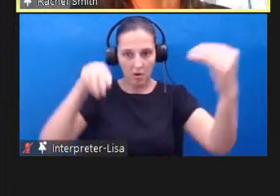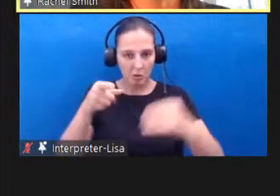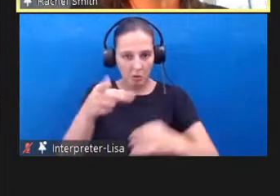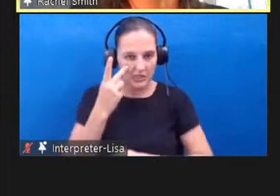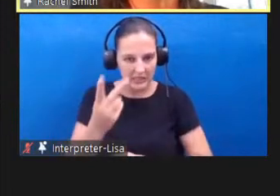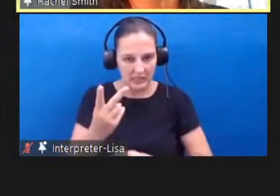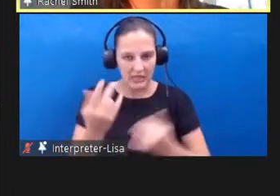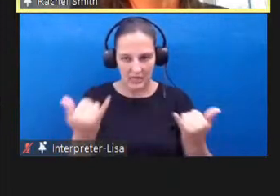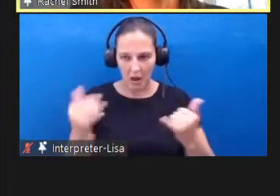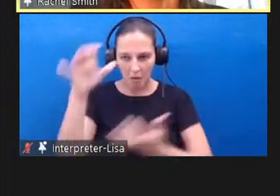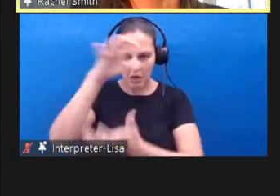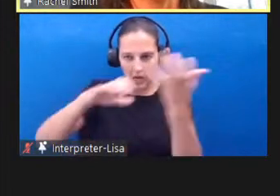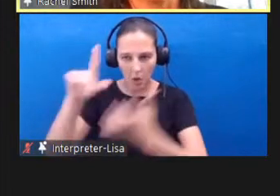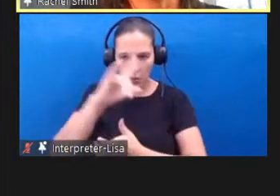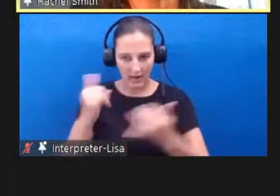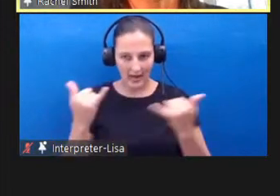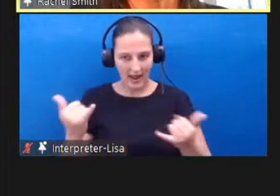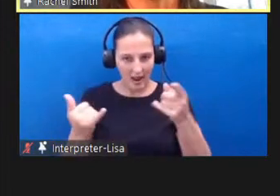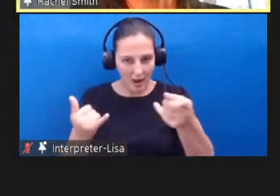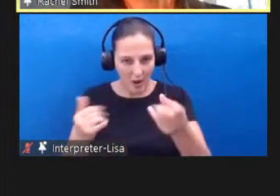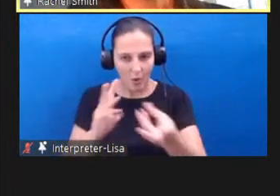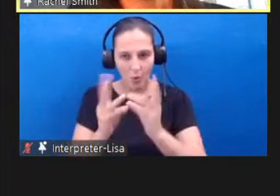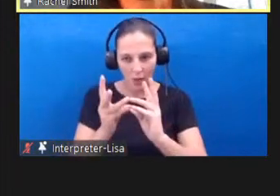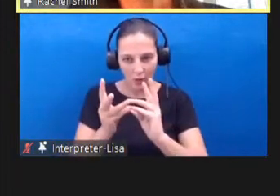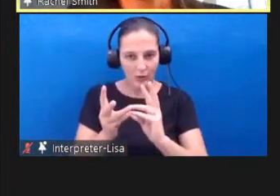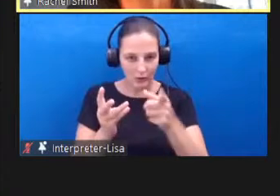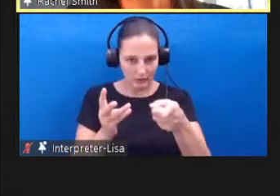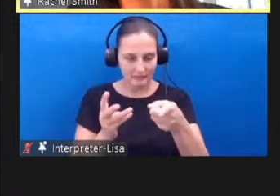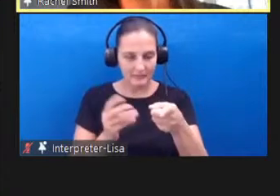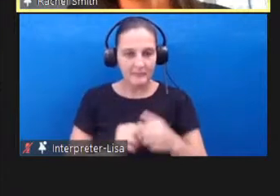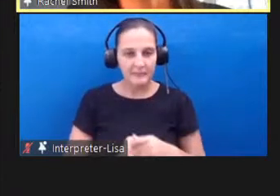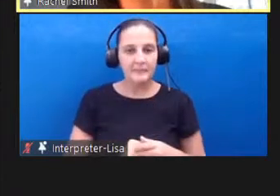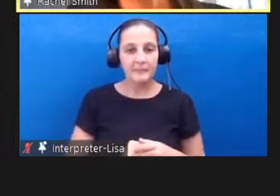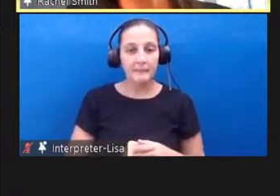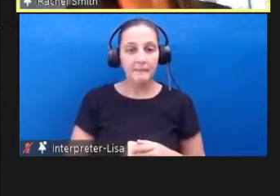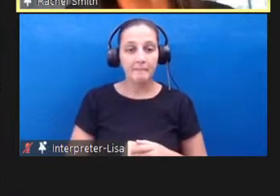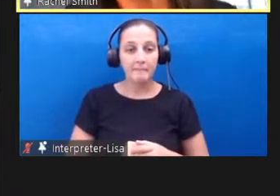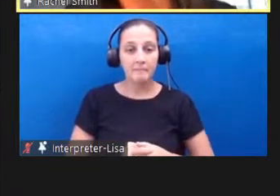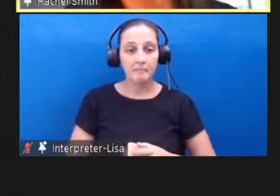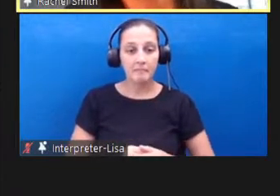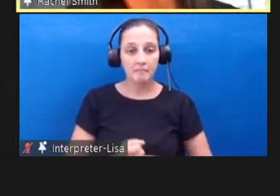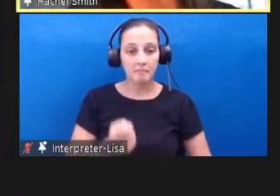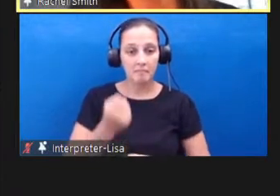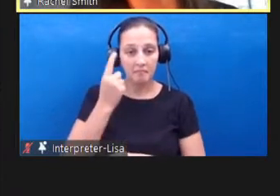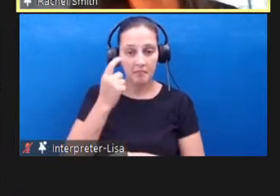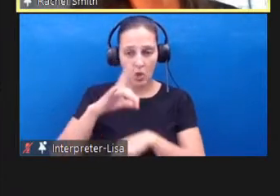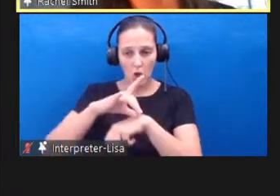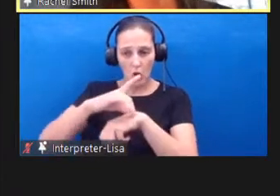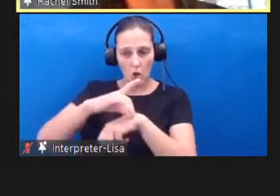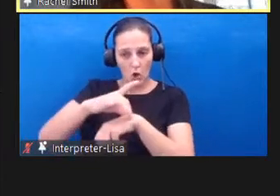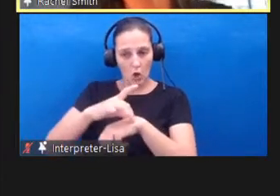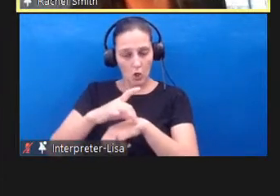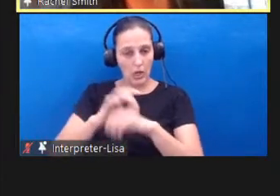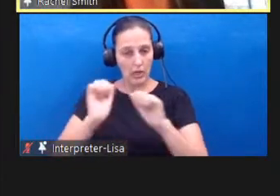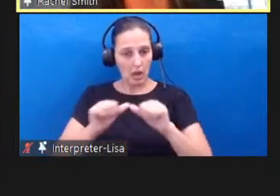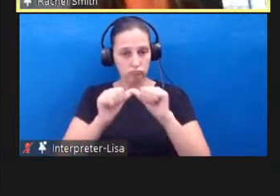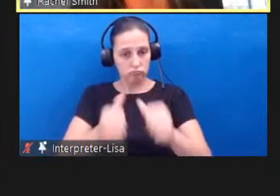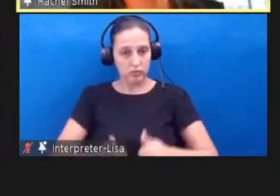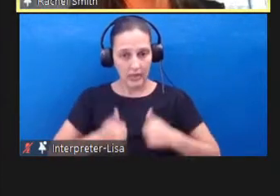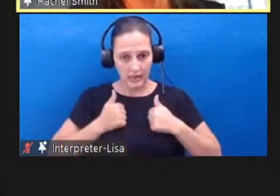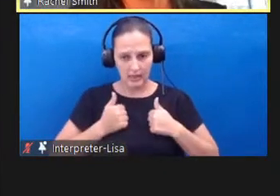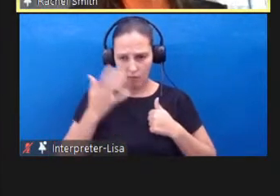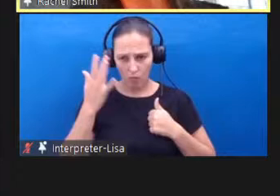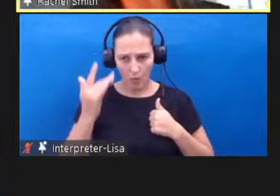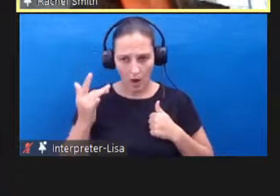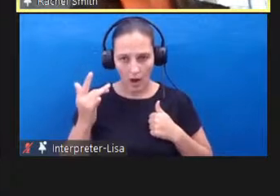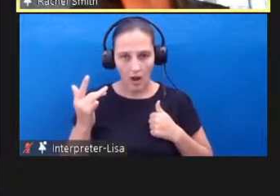and weather patterns here. And of course, what makes our planet habitable, and this is, thinking